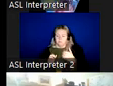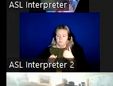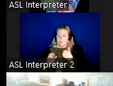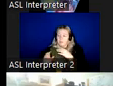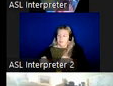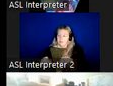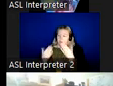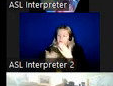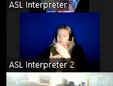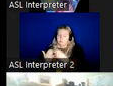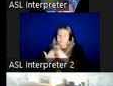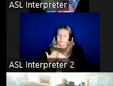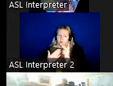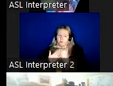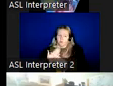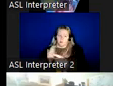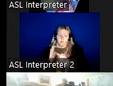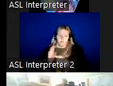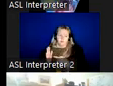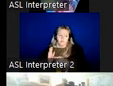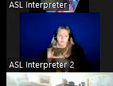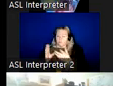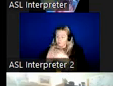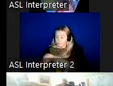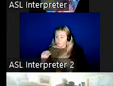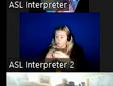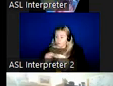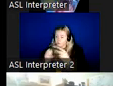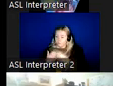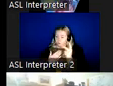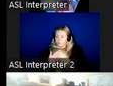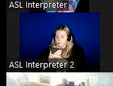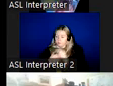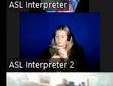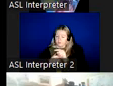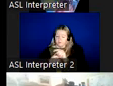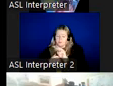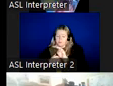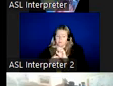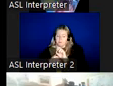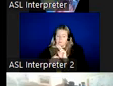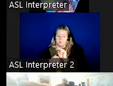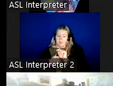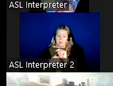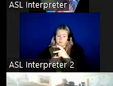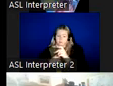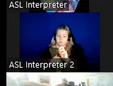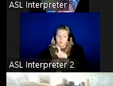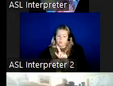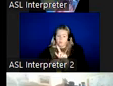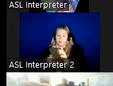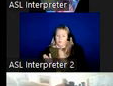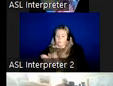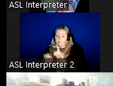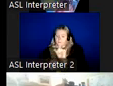where for example, story time in Mount Pearl Public Library, they offer a great program where